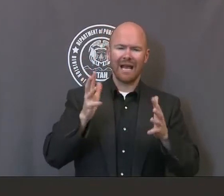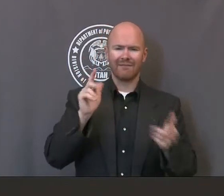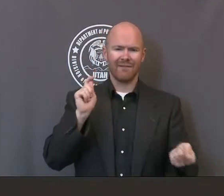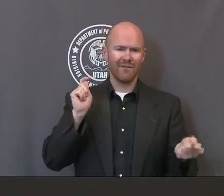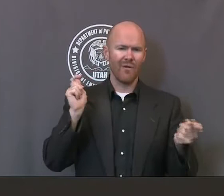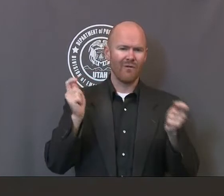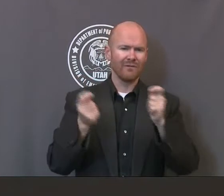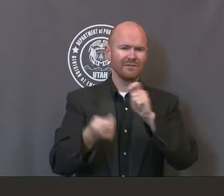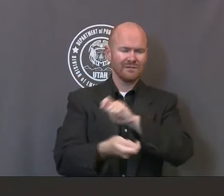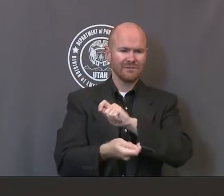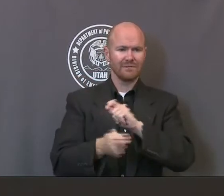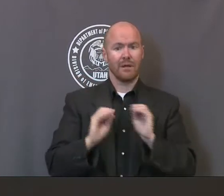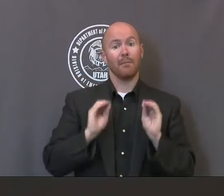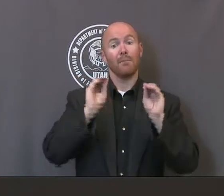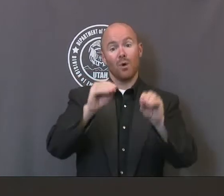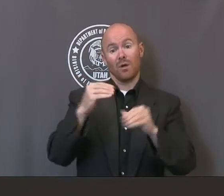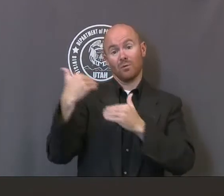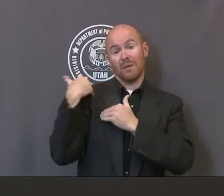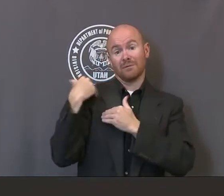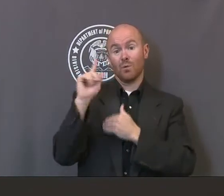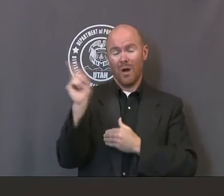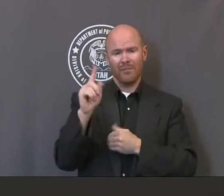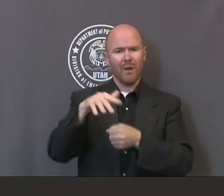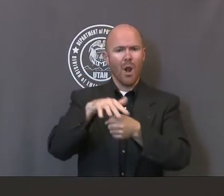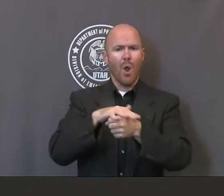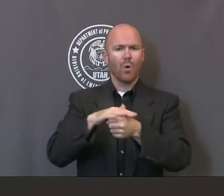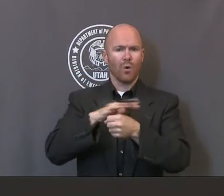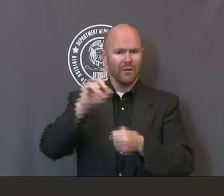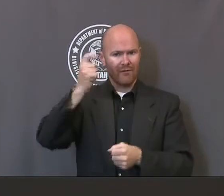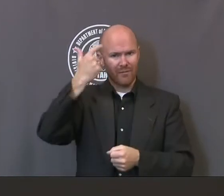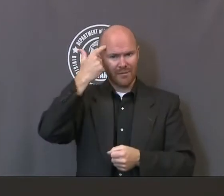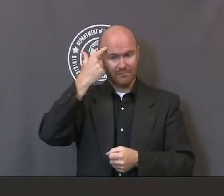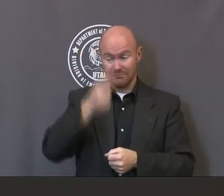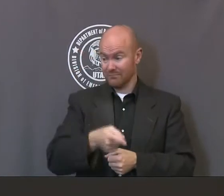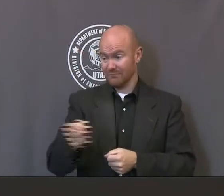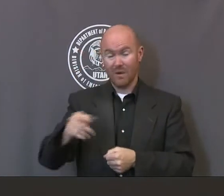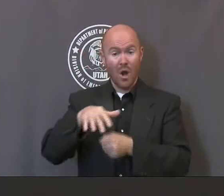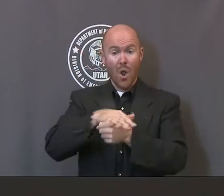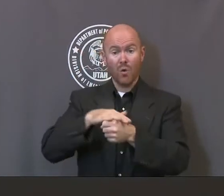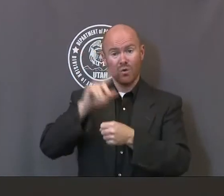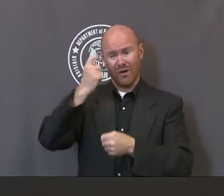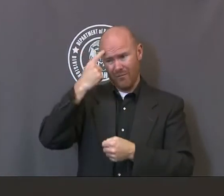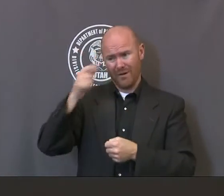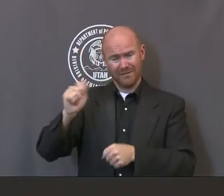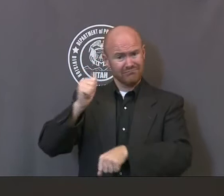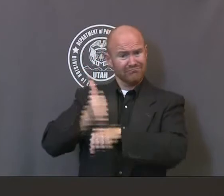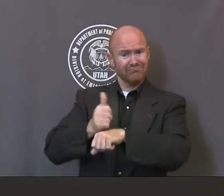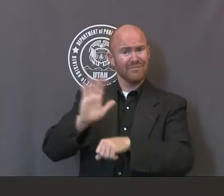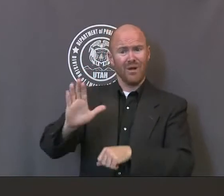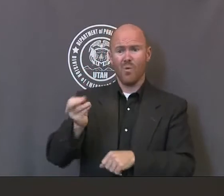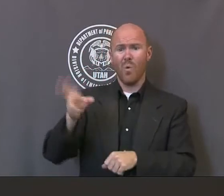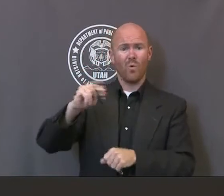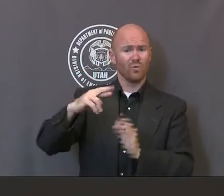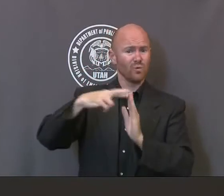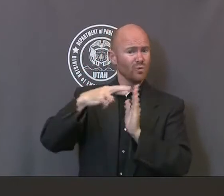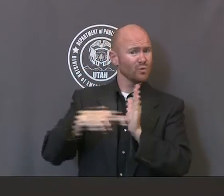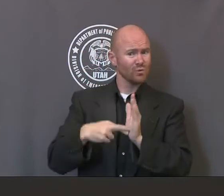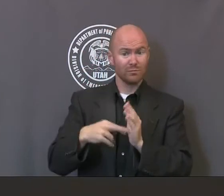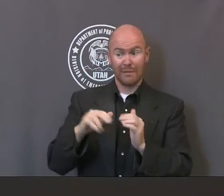and responsibility back to the local government people. They can make those determinations of how to implement the programs and how to enforce